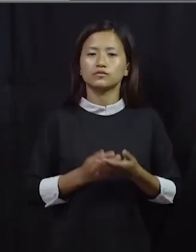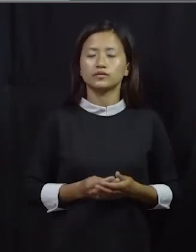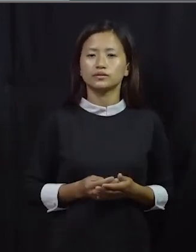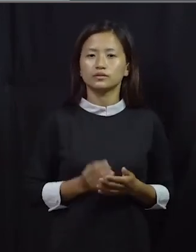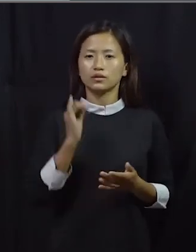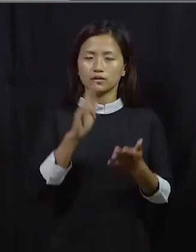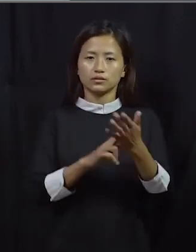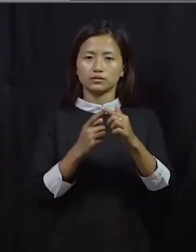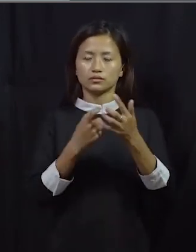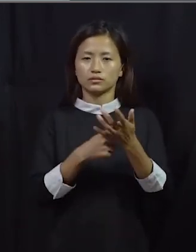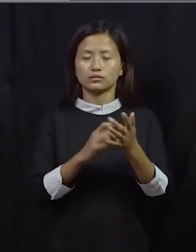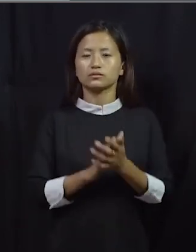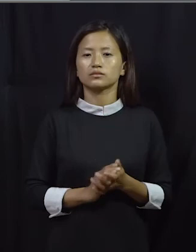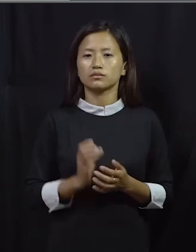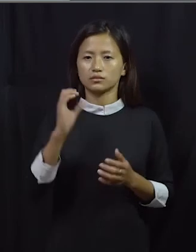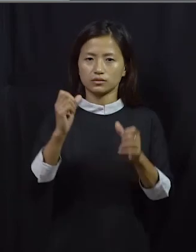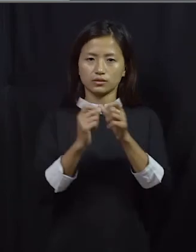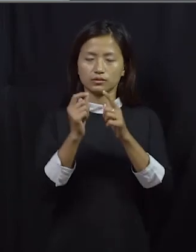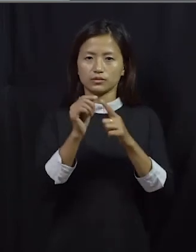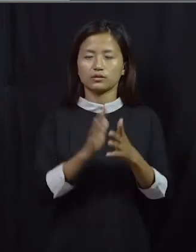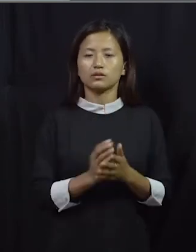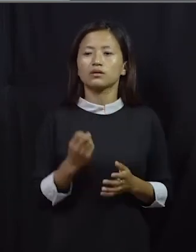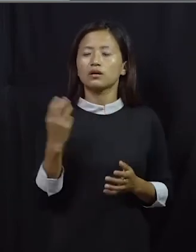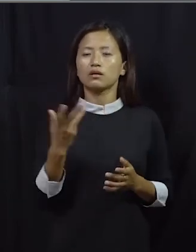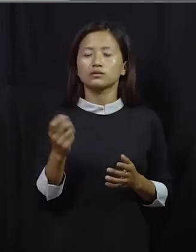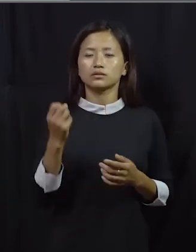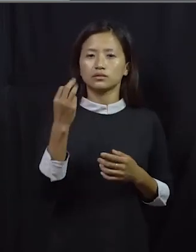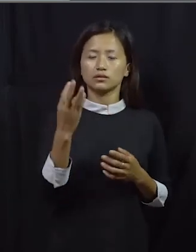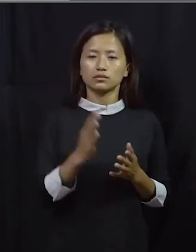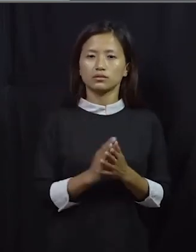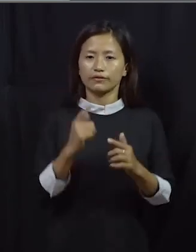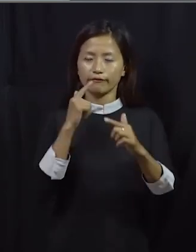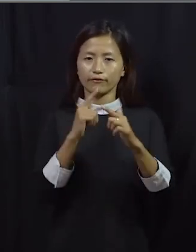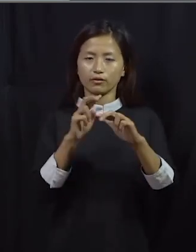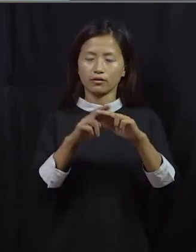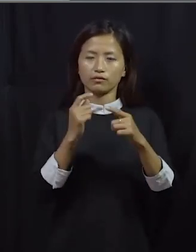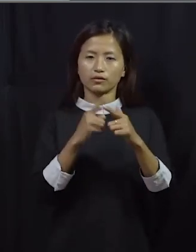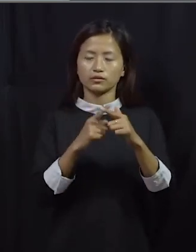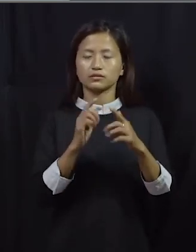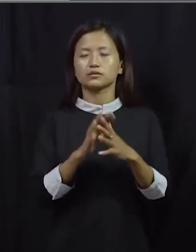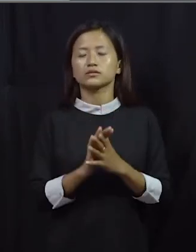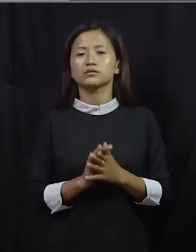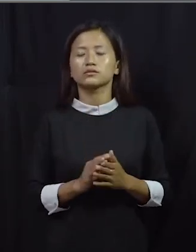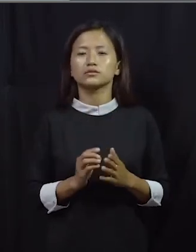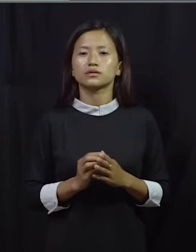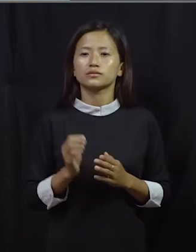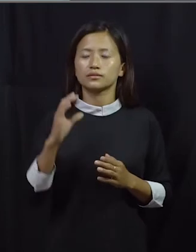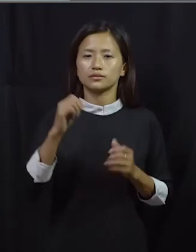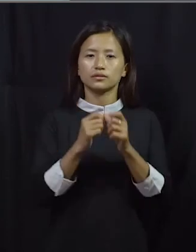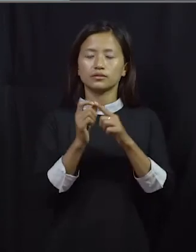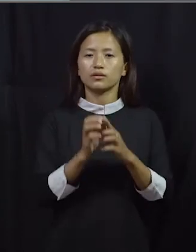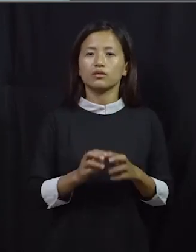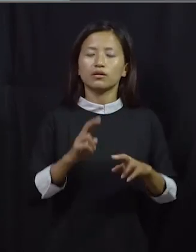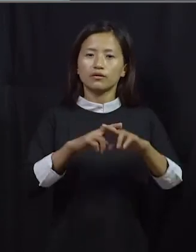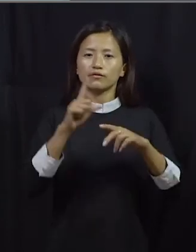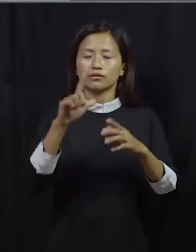how to provide interest on capital, how to calculate fixed capital account and also a fluctuating